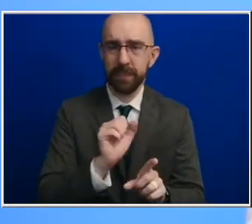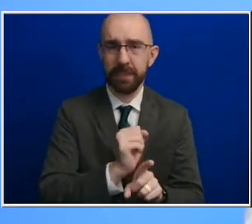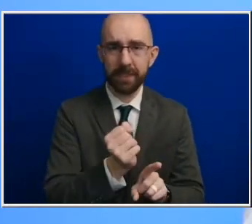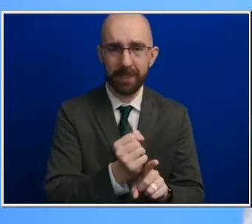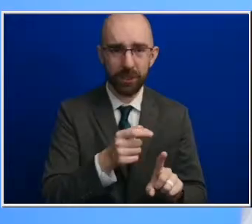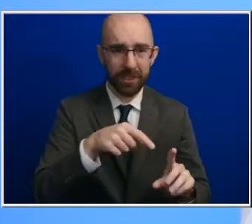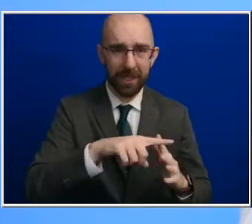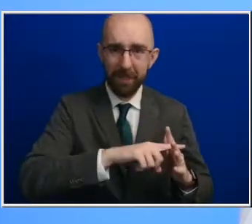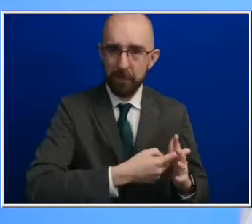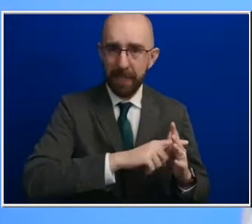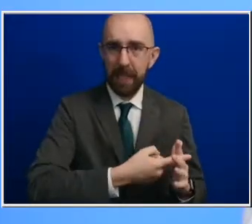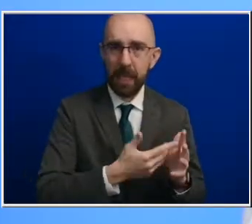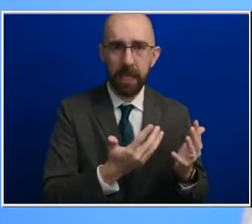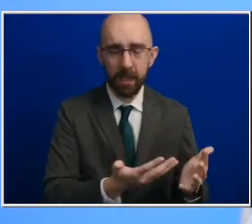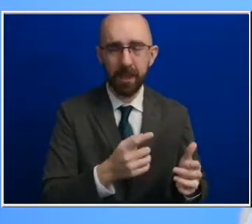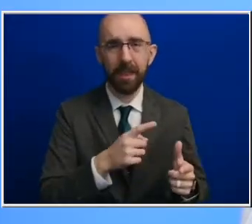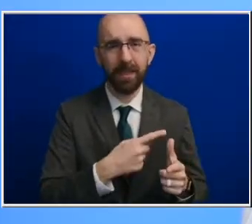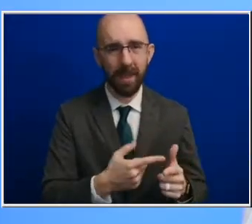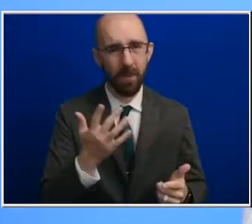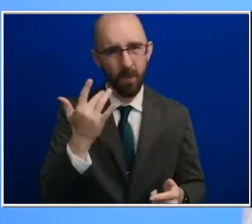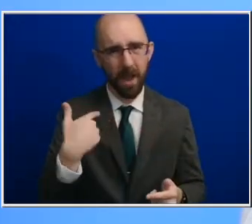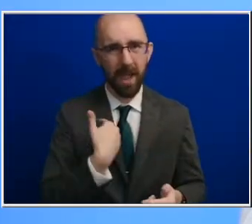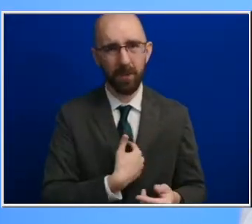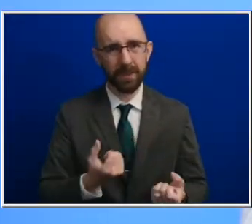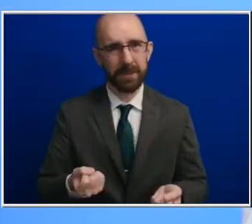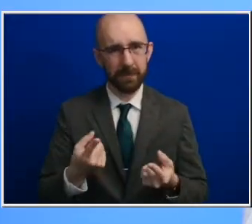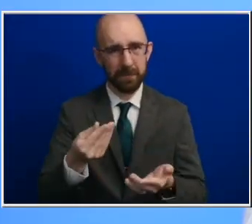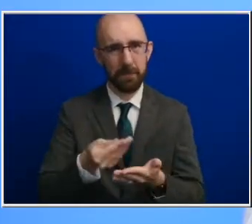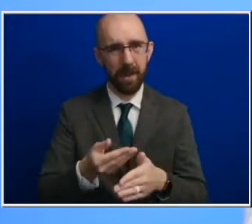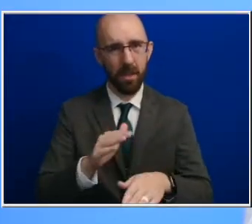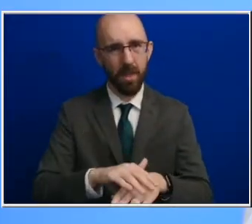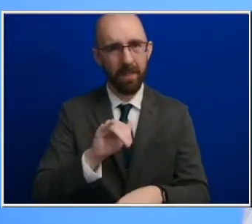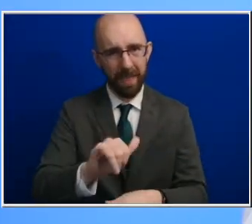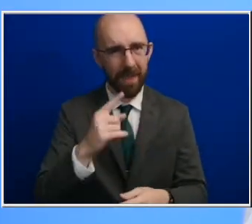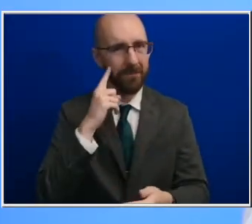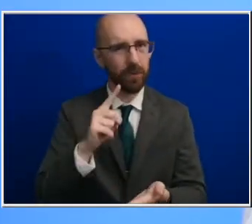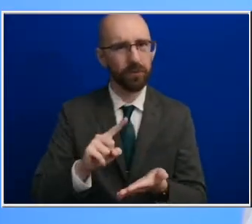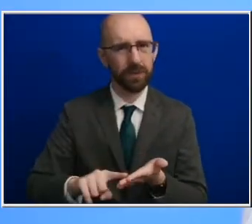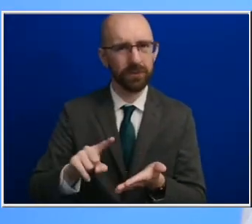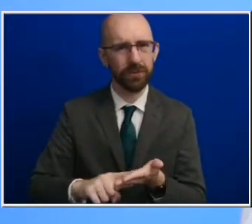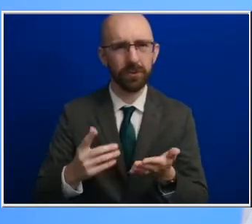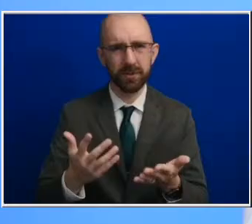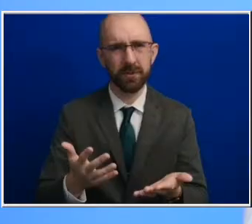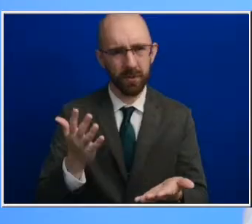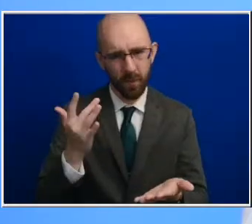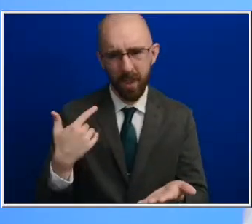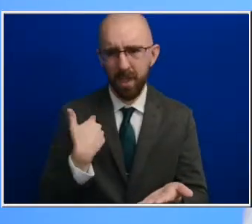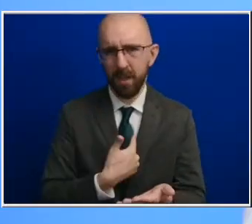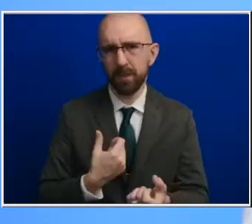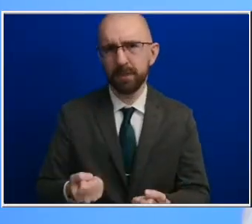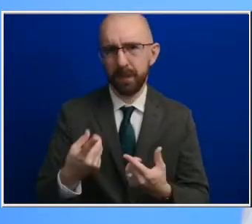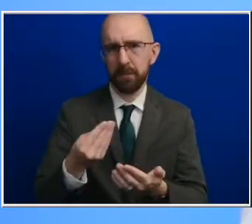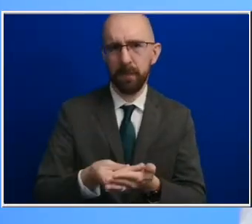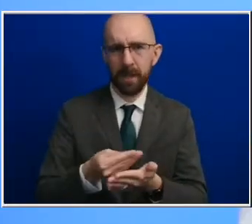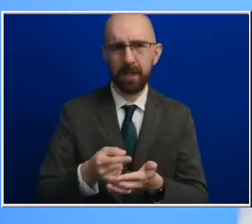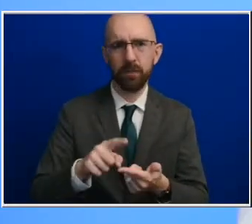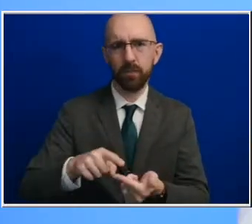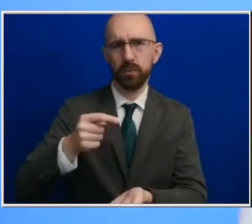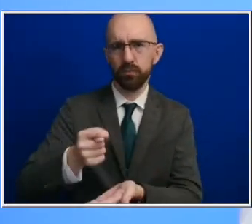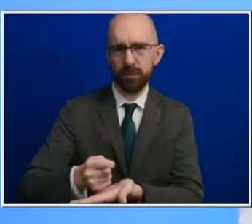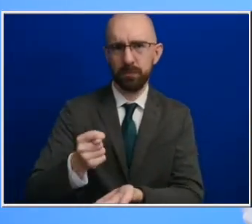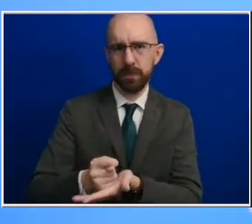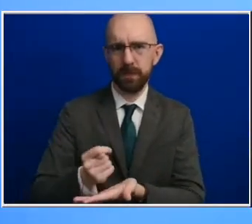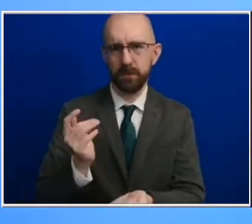place, then why would we spend money on it to do research? You bet. Why would we spend money on it to do treatment?